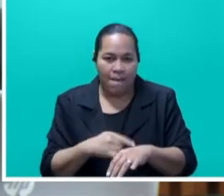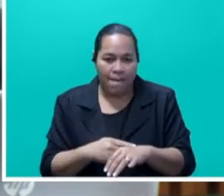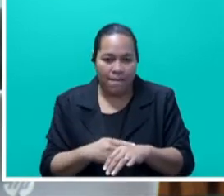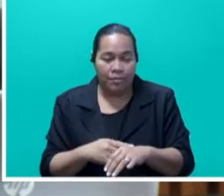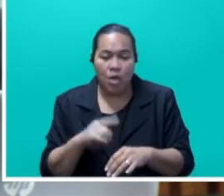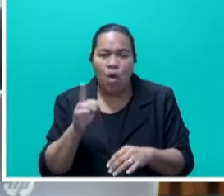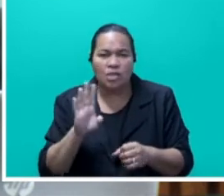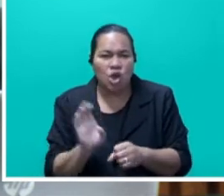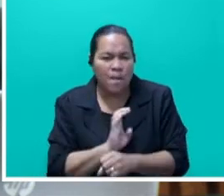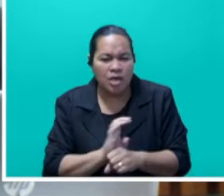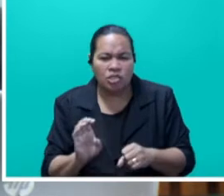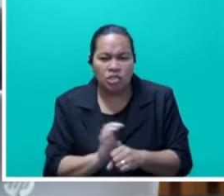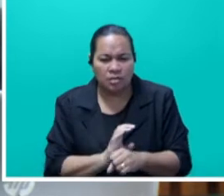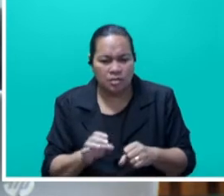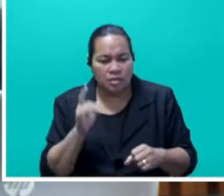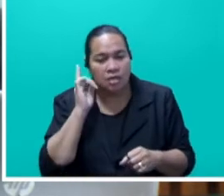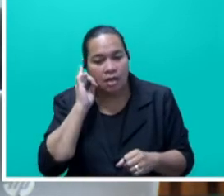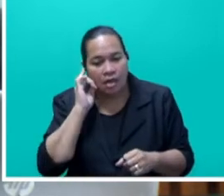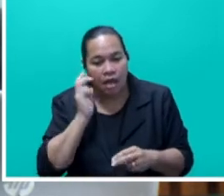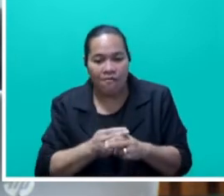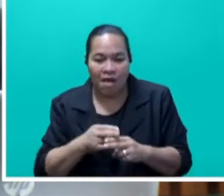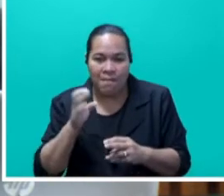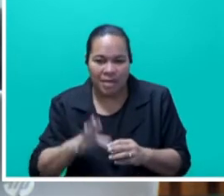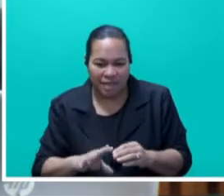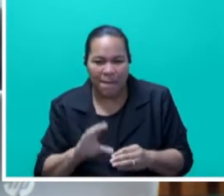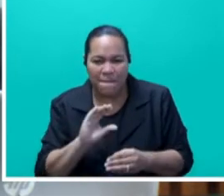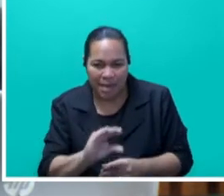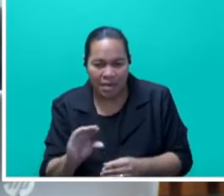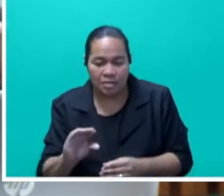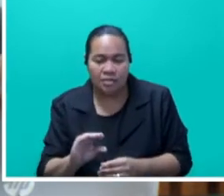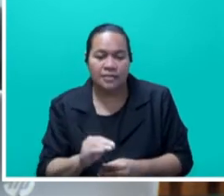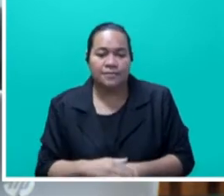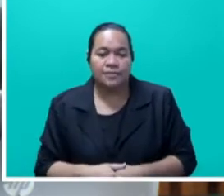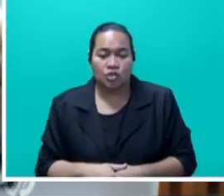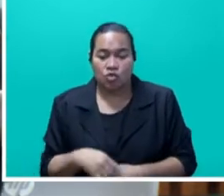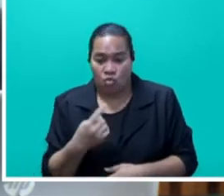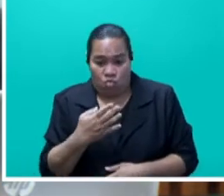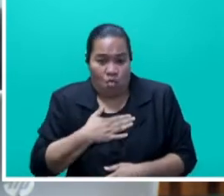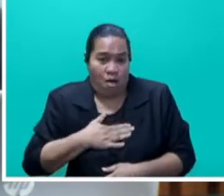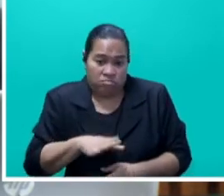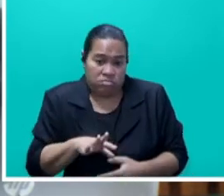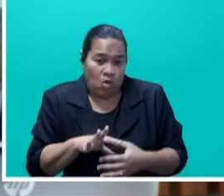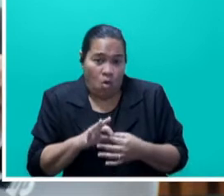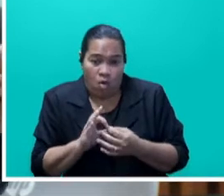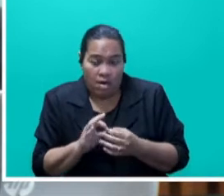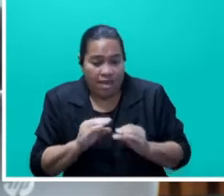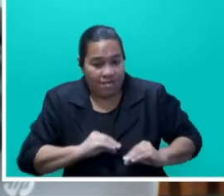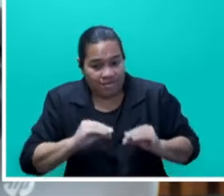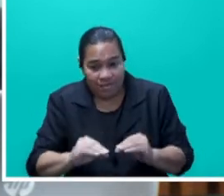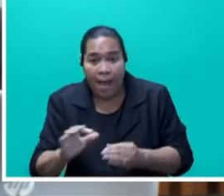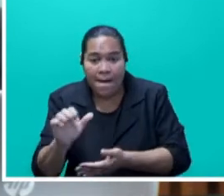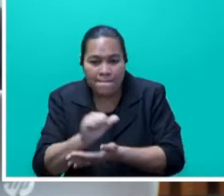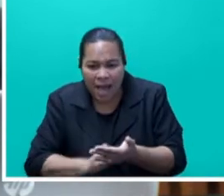called Commercial Farmers Equity Package. So farmers who would want to construct or do major investment, buy an